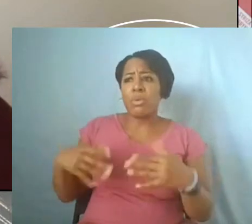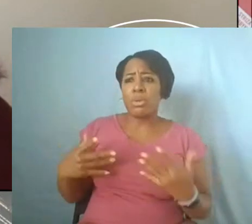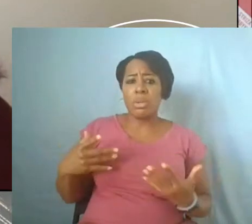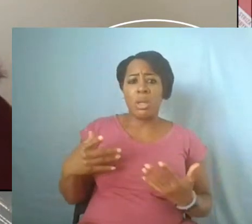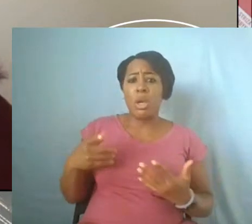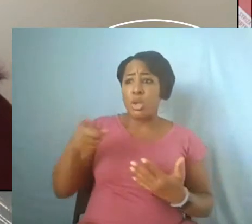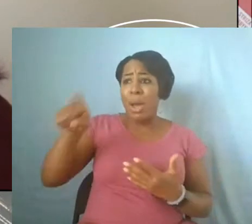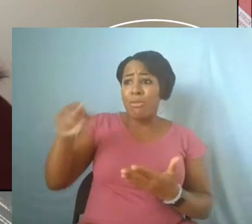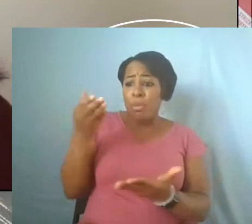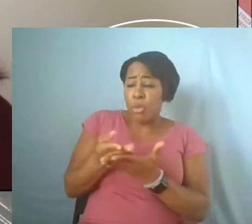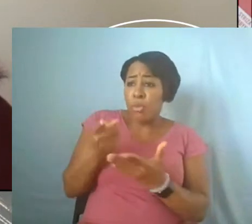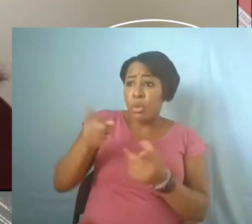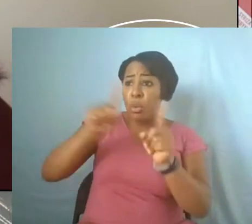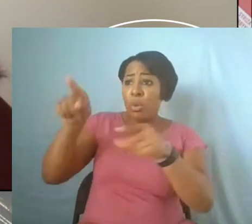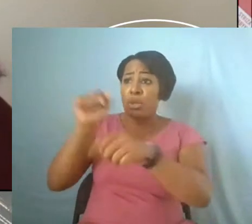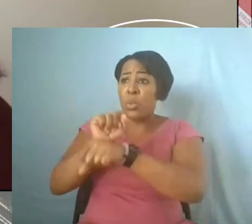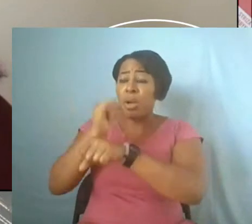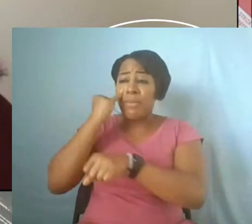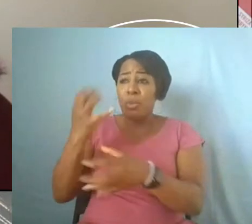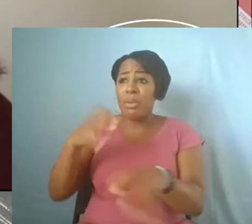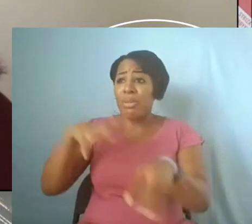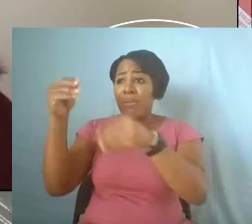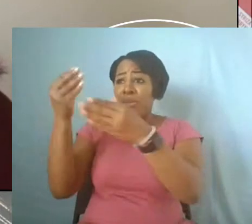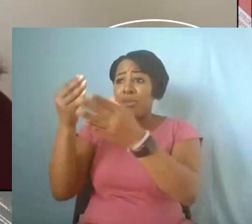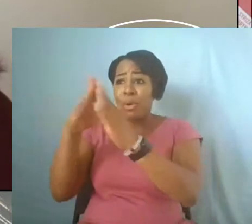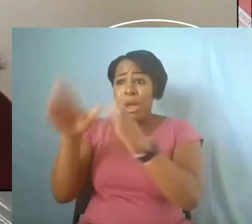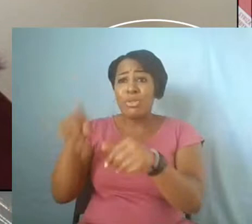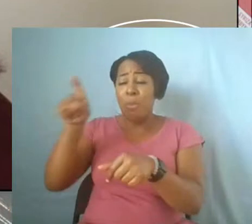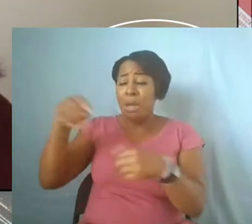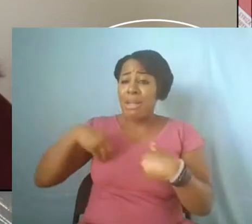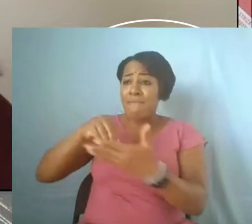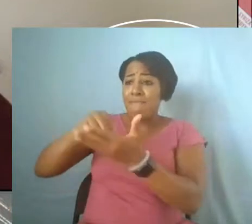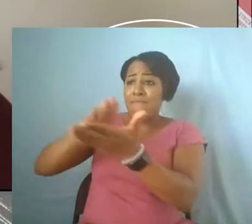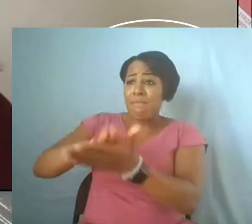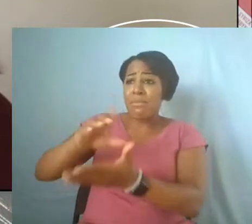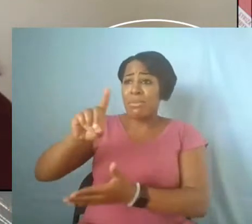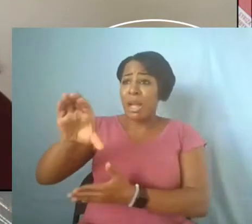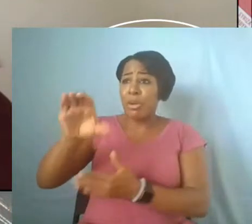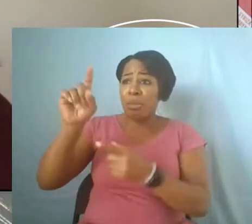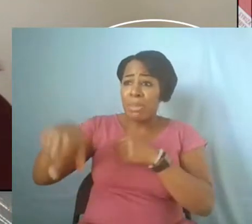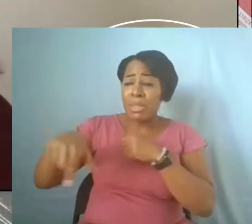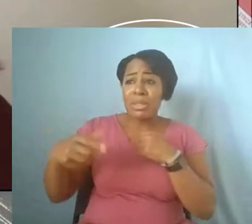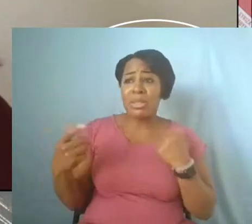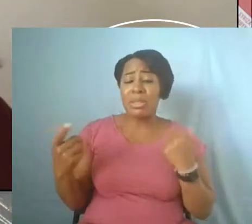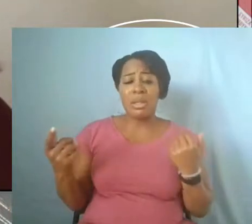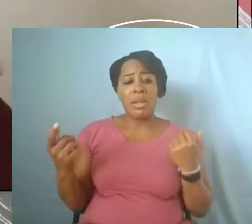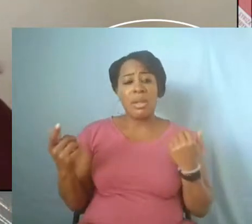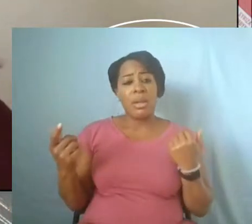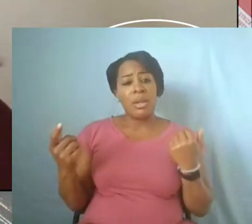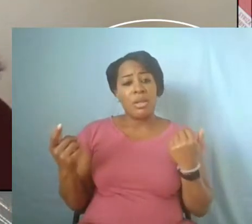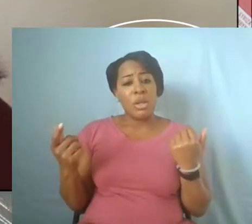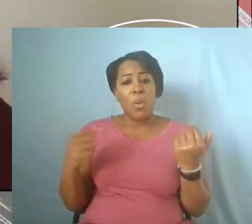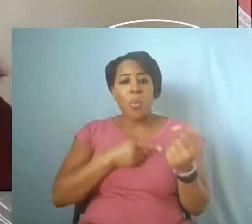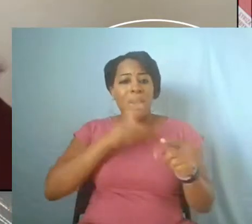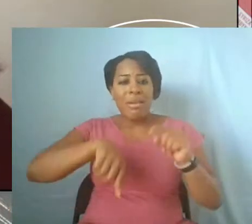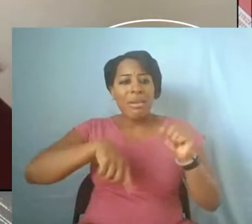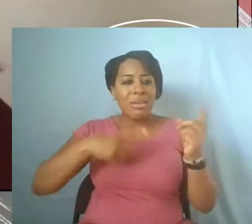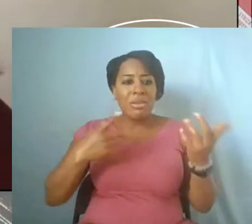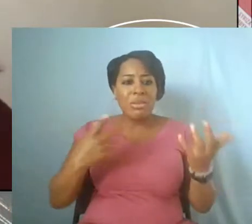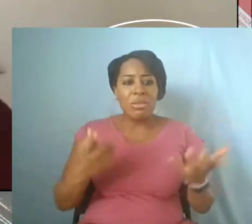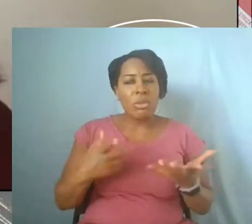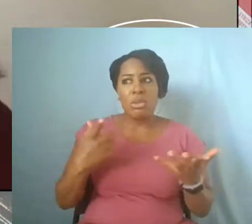it was for work with documentation. Not even to do the, just